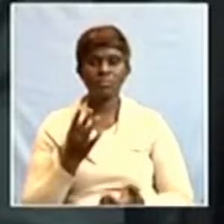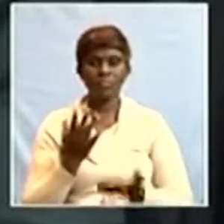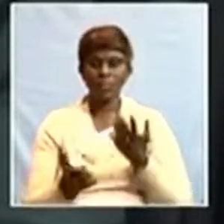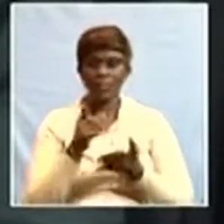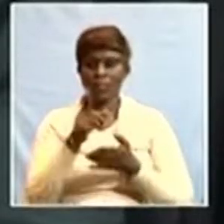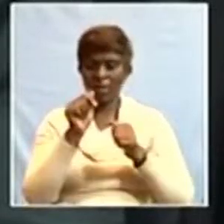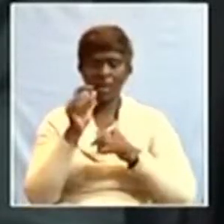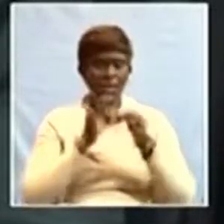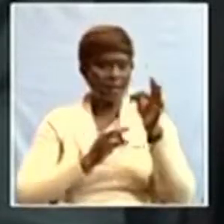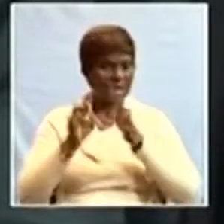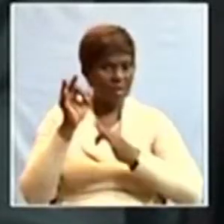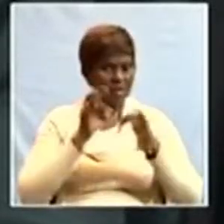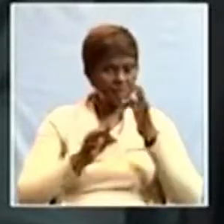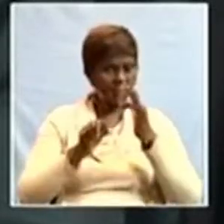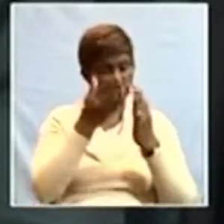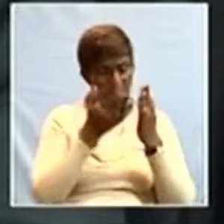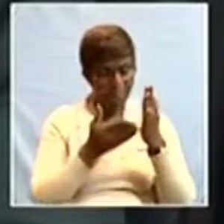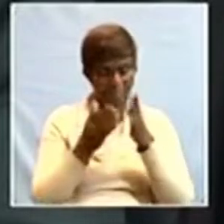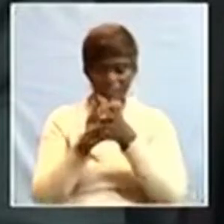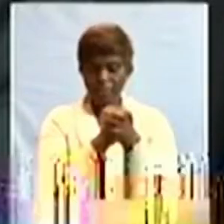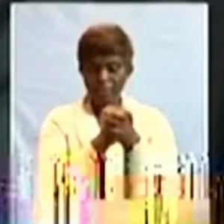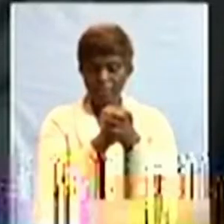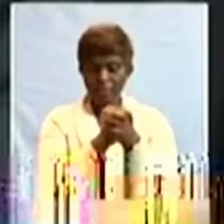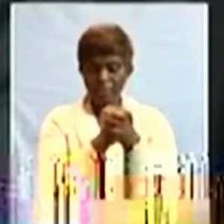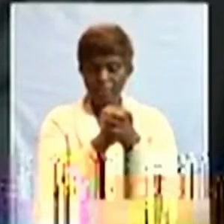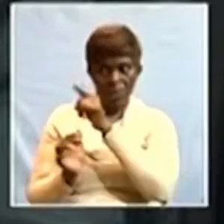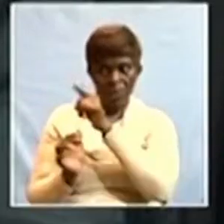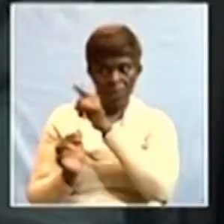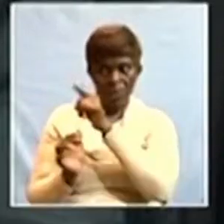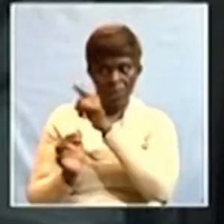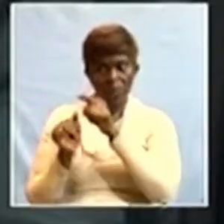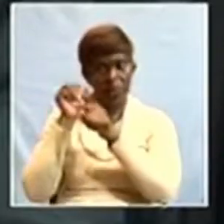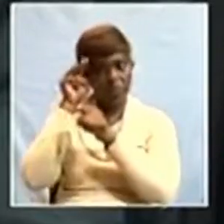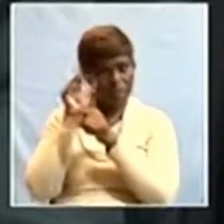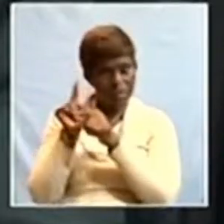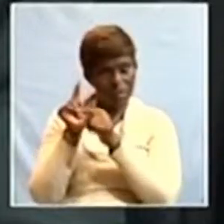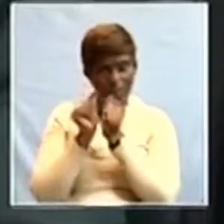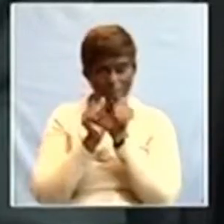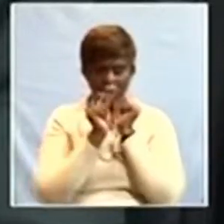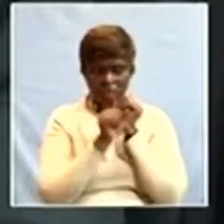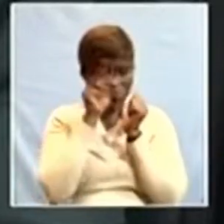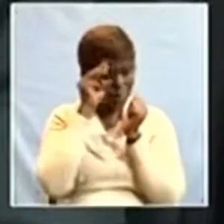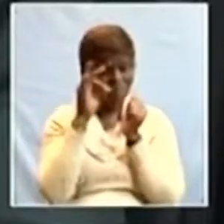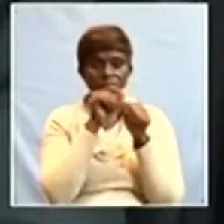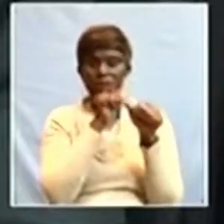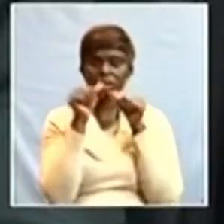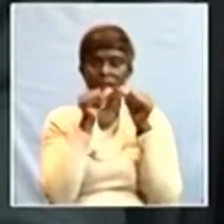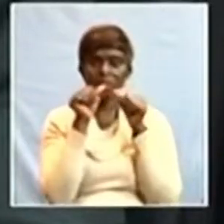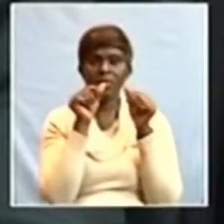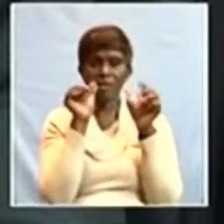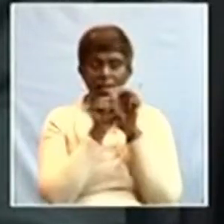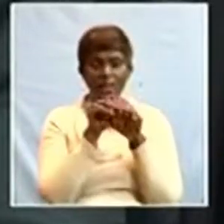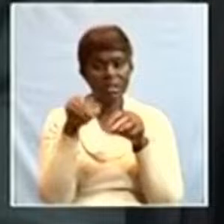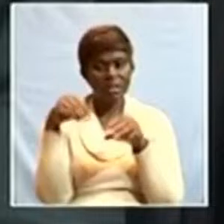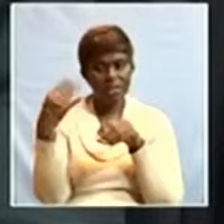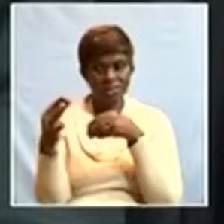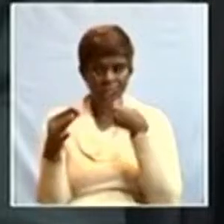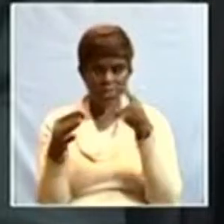elaborate on the collaboration between your ministry and the Ministry of Agriculture in